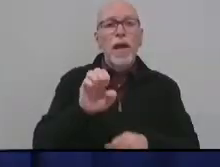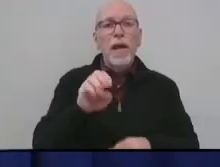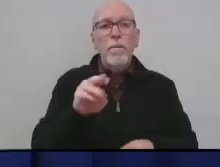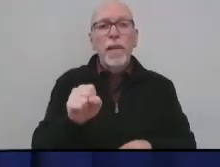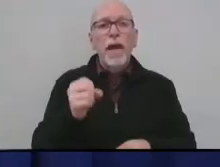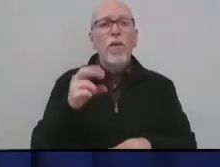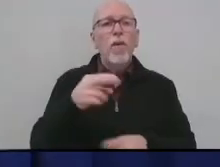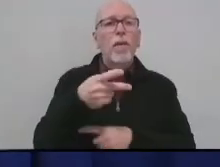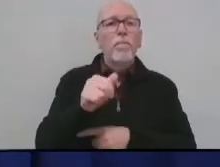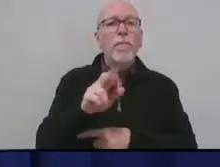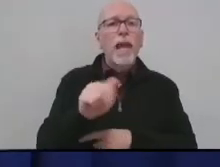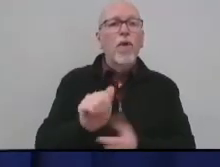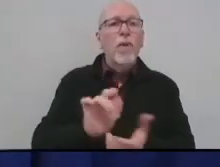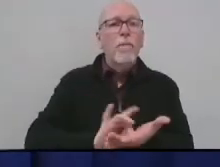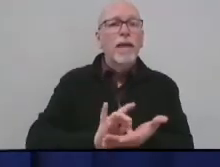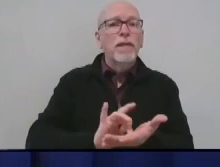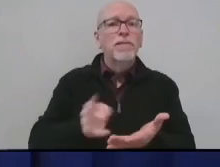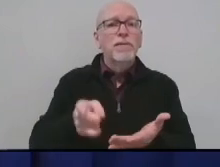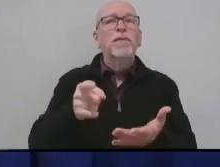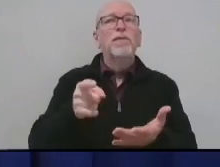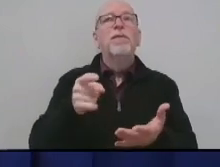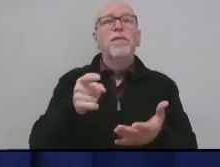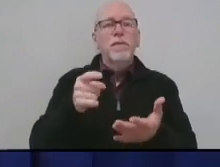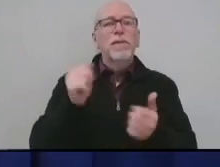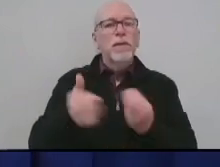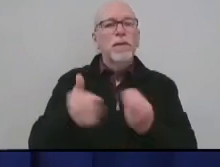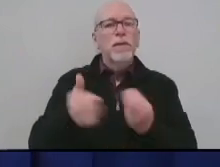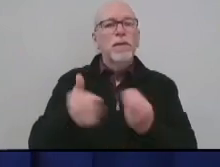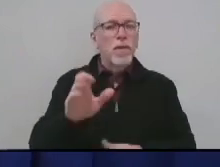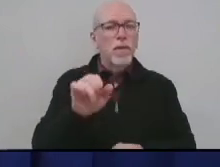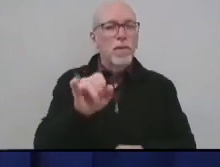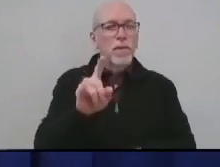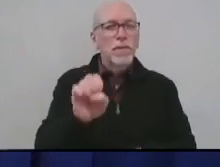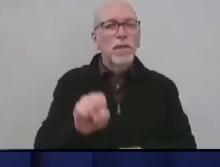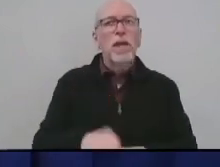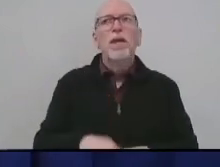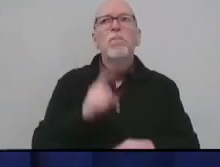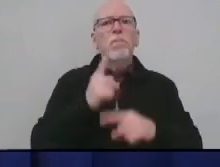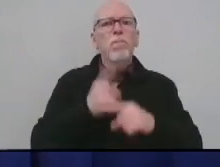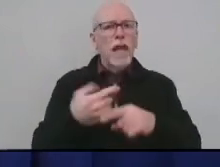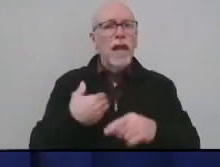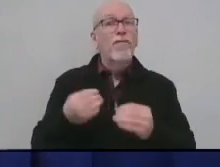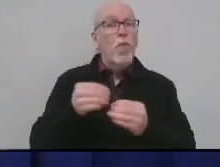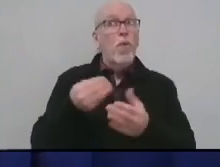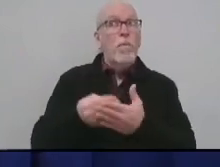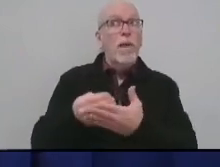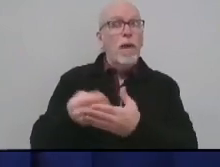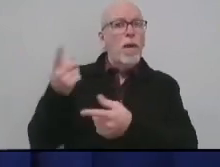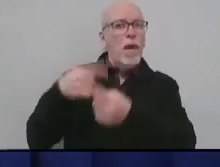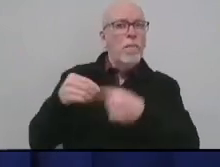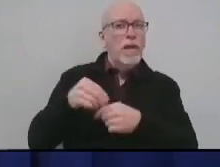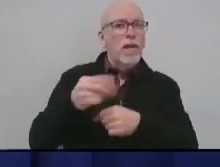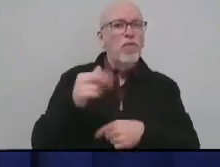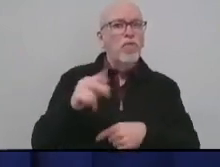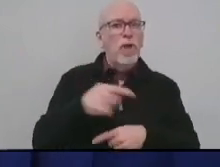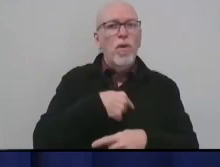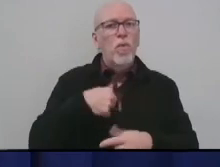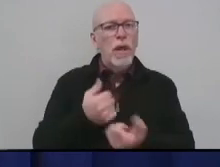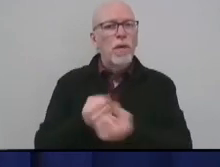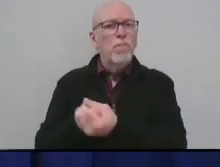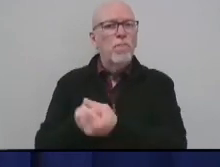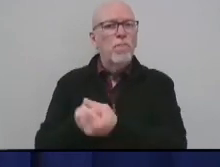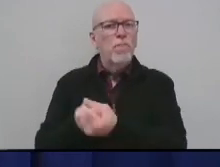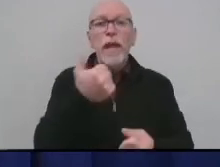their sites, and there is certainly more money coming in the grants that we will be able to support that. So anyone that's actually struggling with